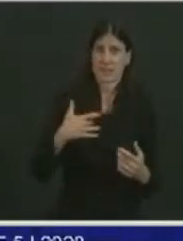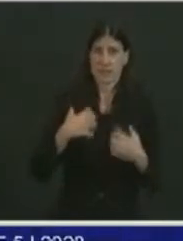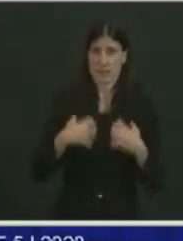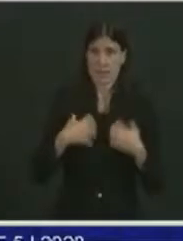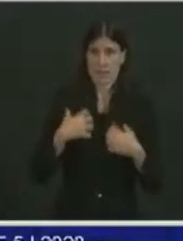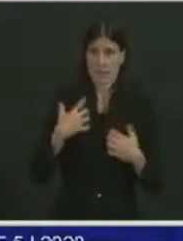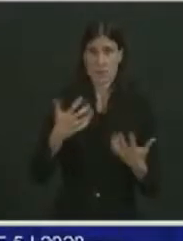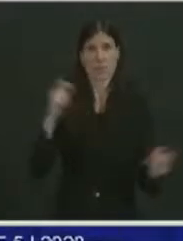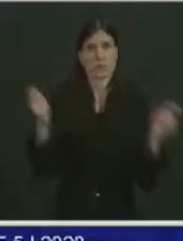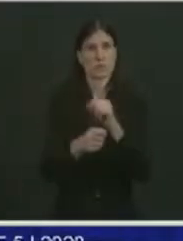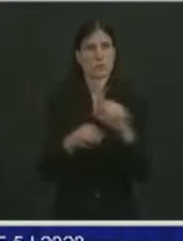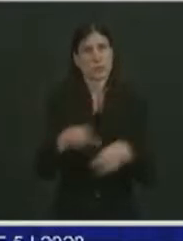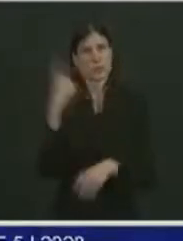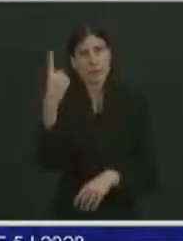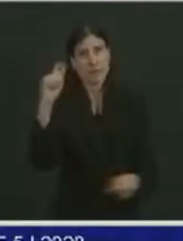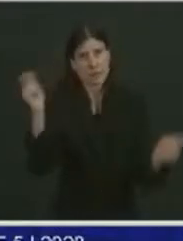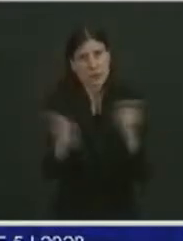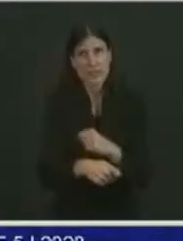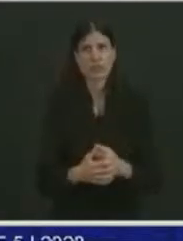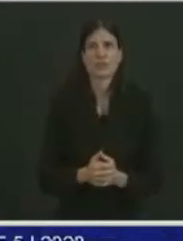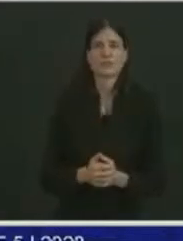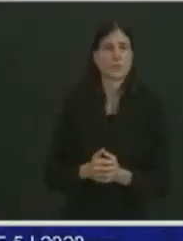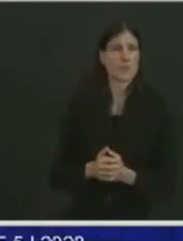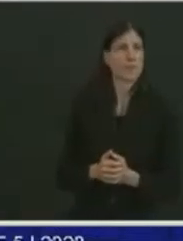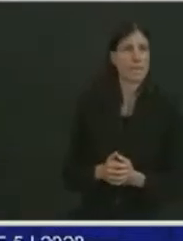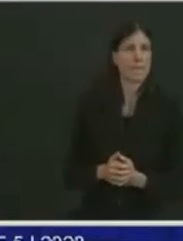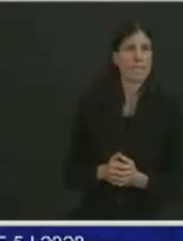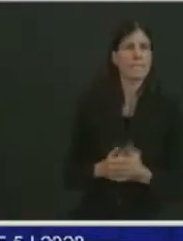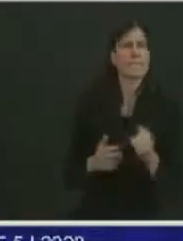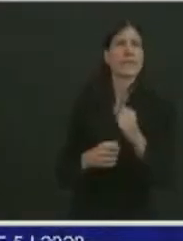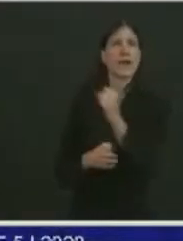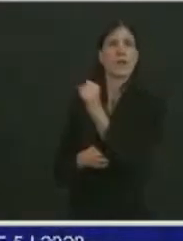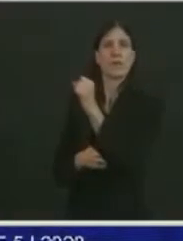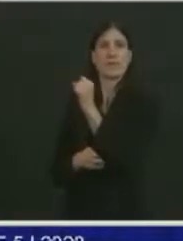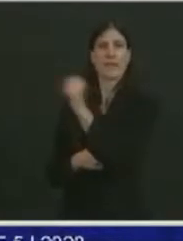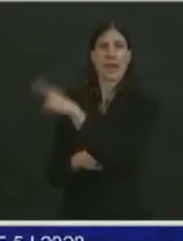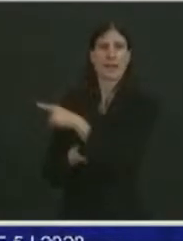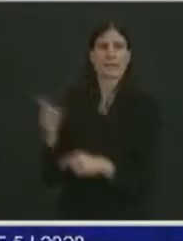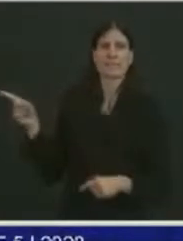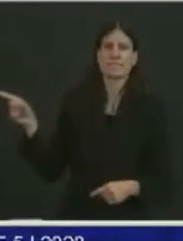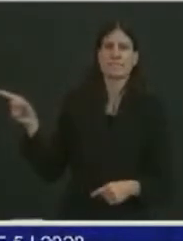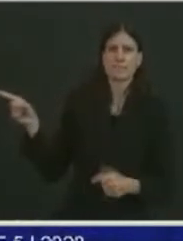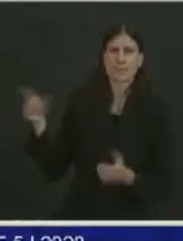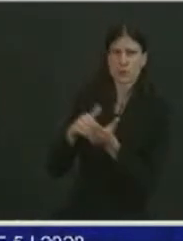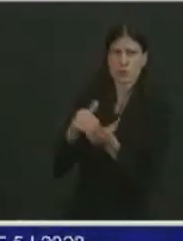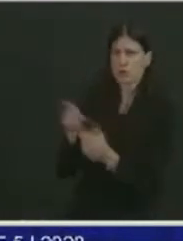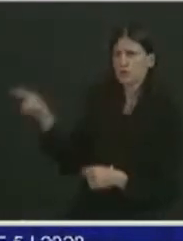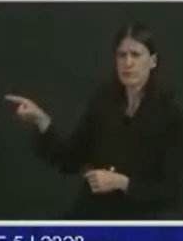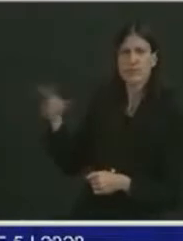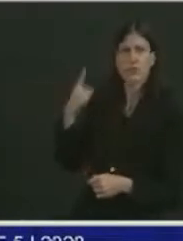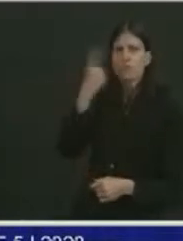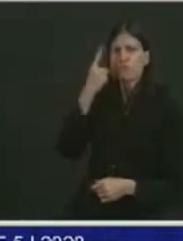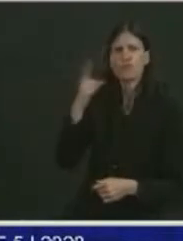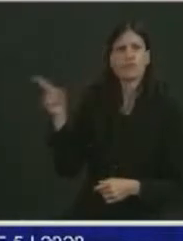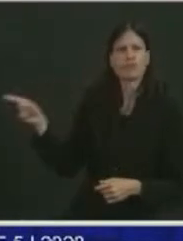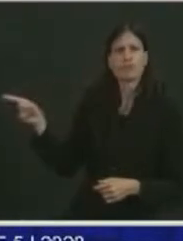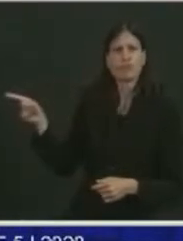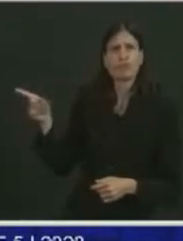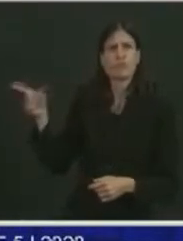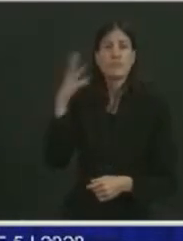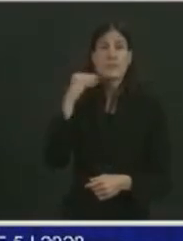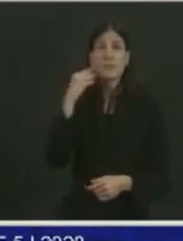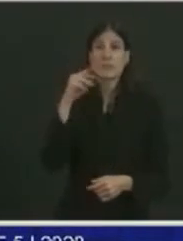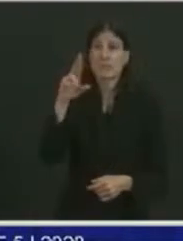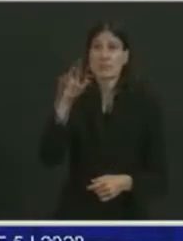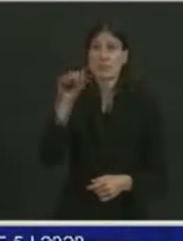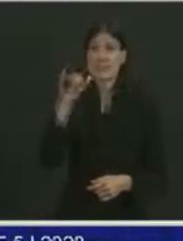Scott, would you be willing to share if you've had any experiences with racism, any here in Rhode Island in your time here and